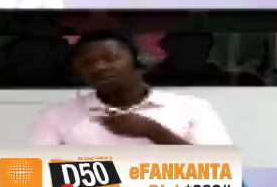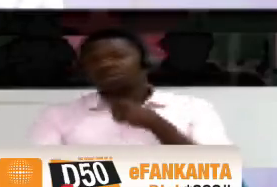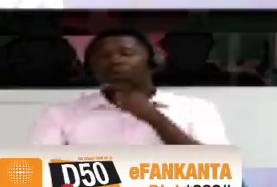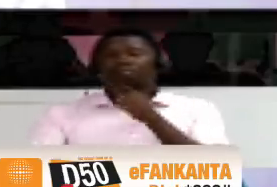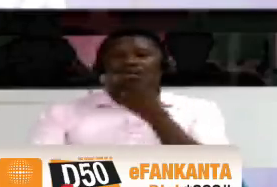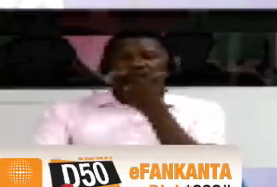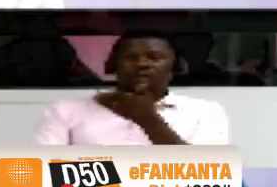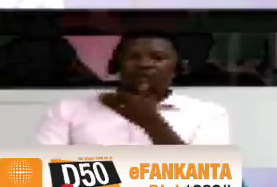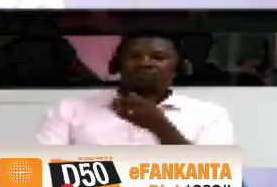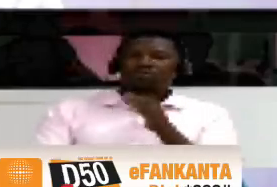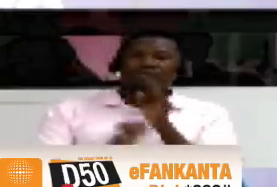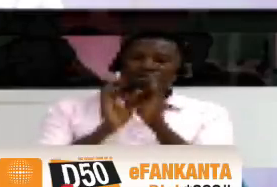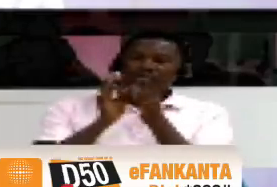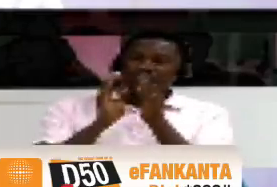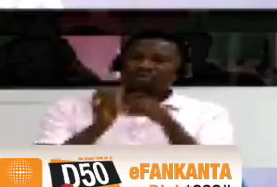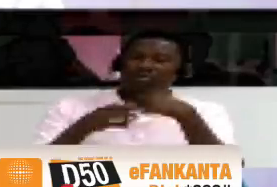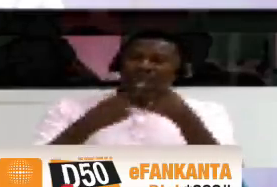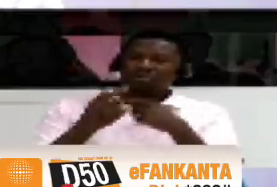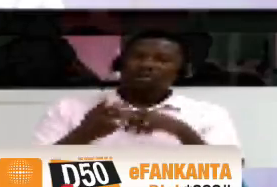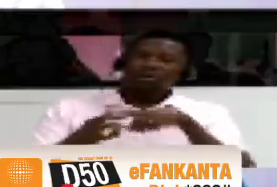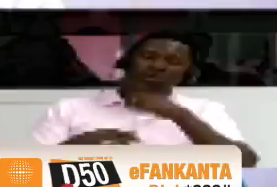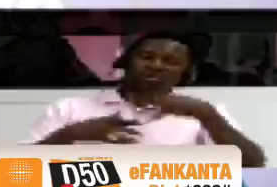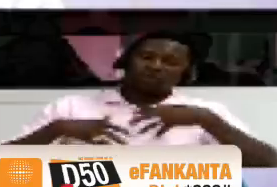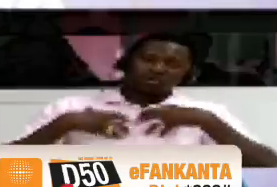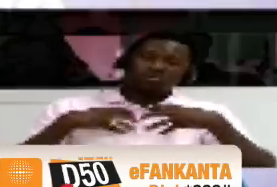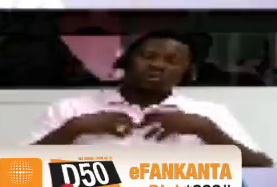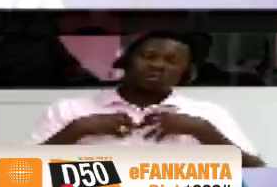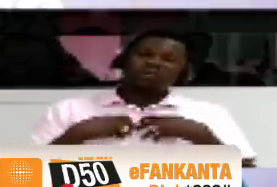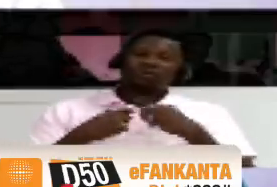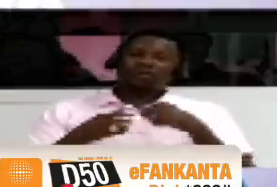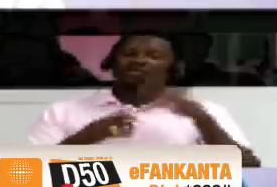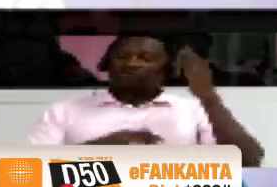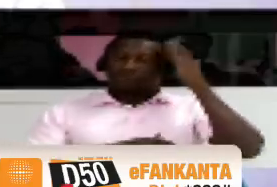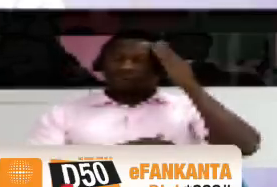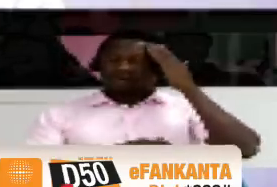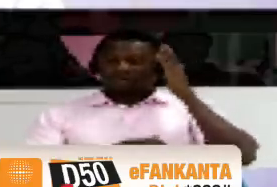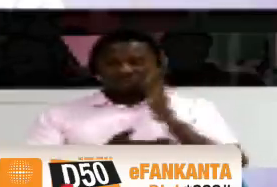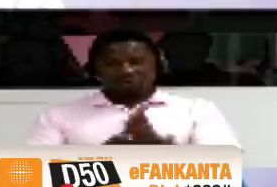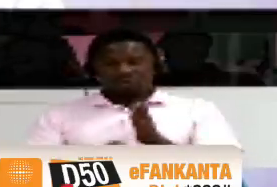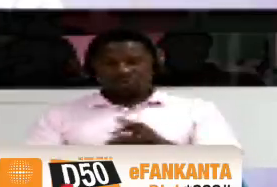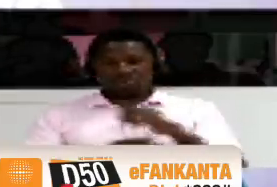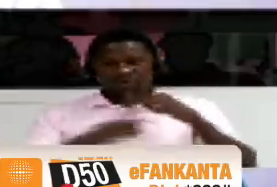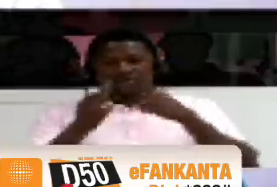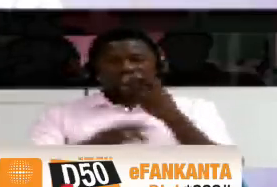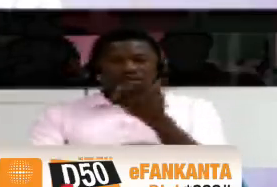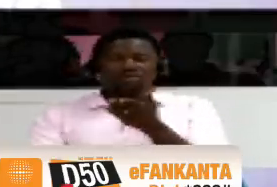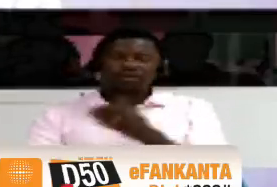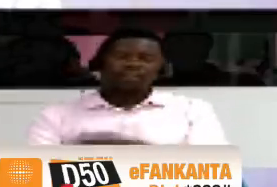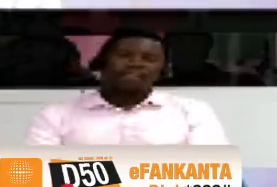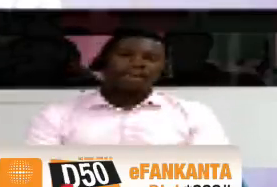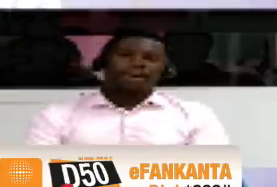to tell him about our frustrations, for him to know exactly about that.